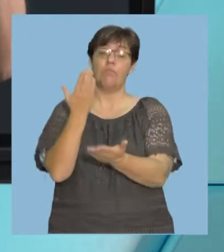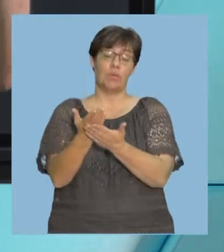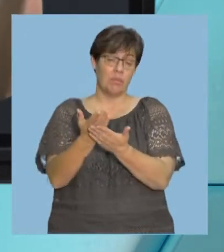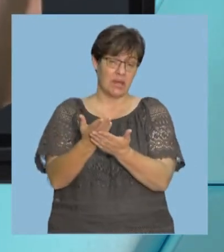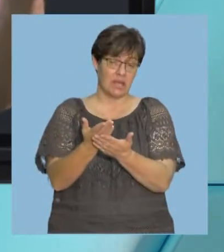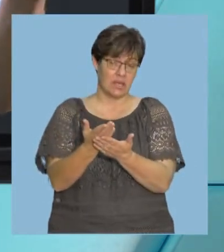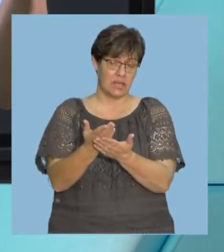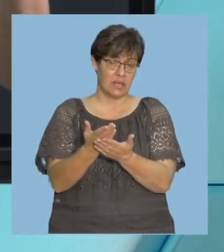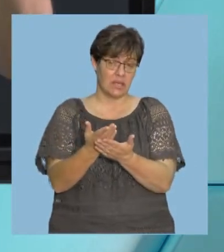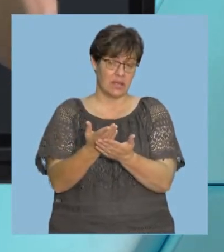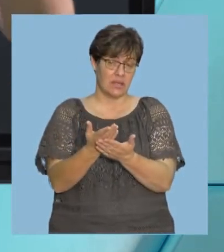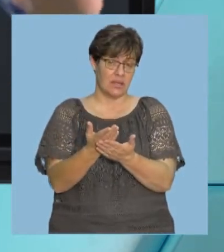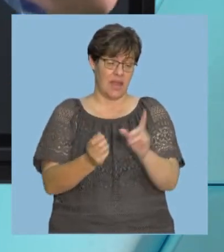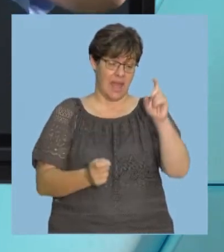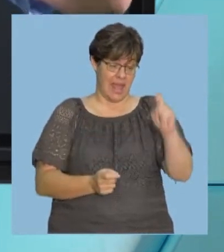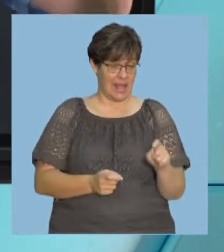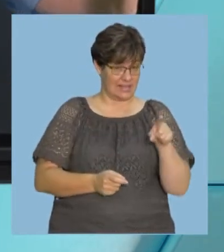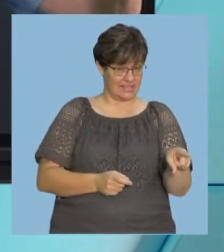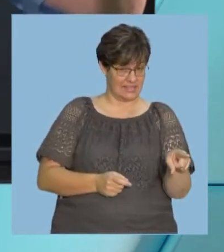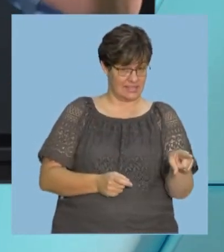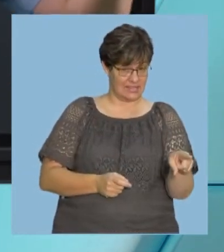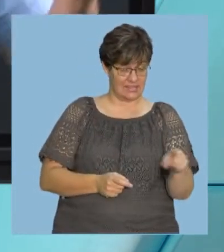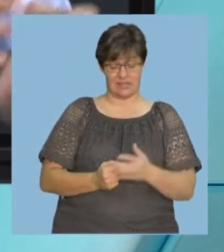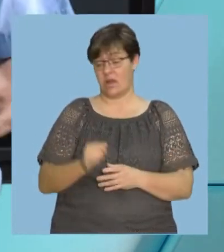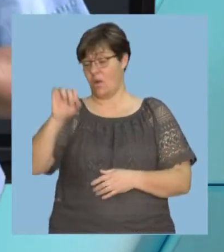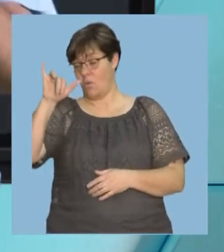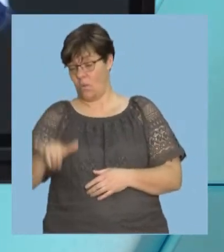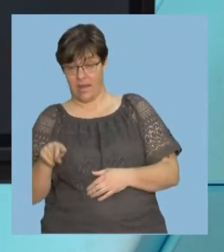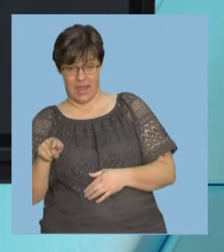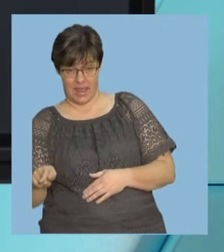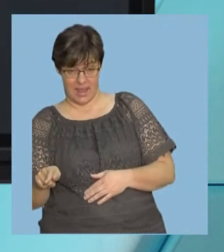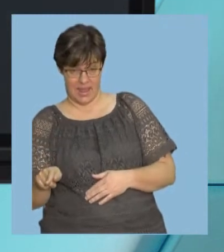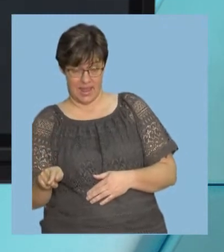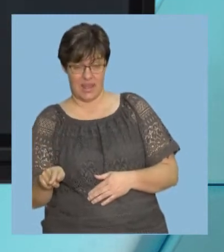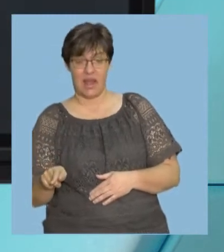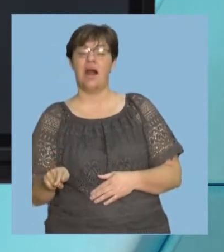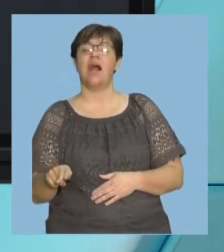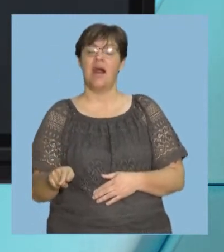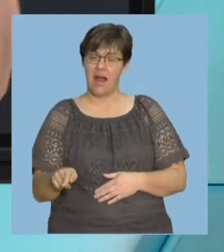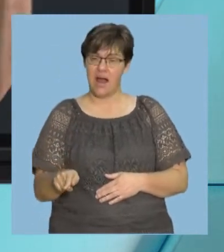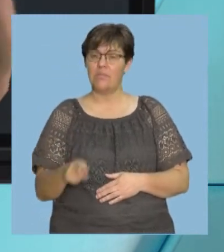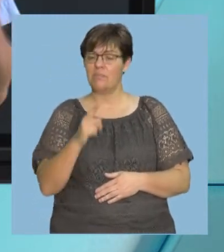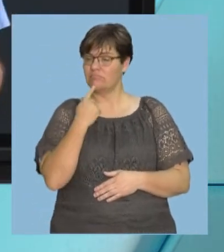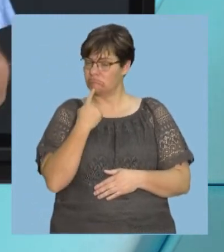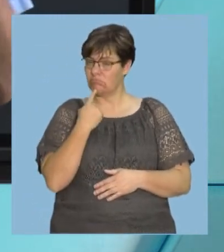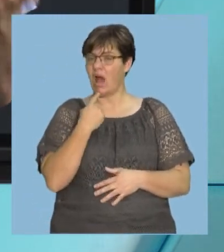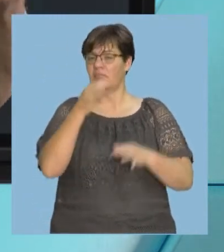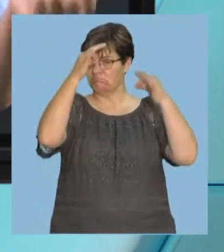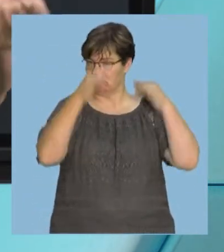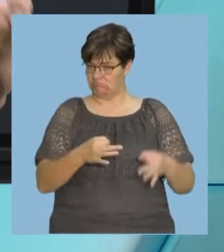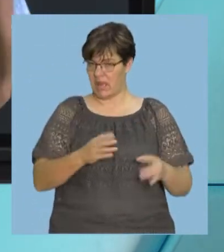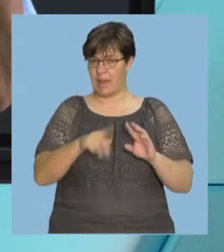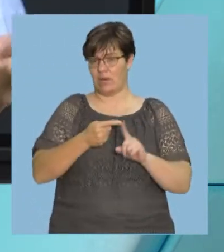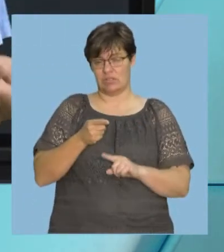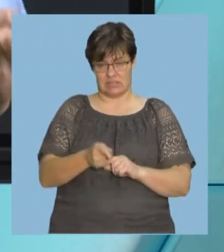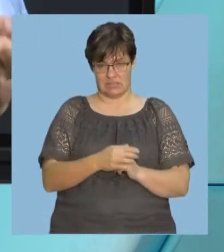the probability of set X, set Y, and we can then come to some